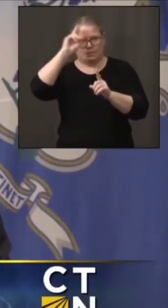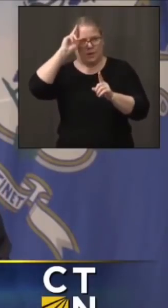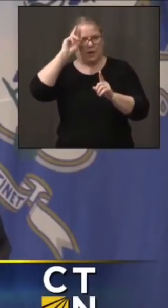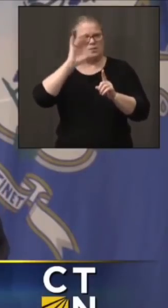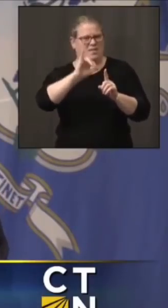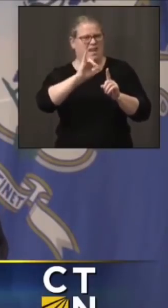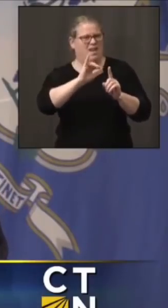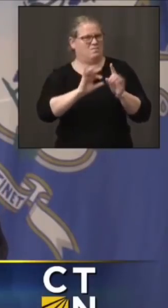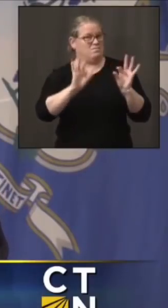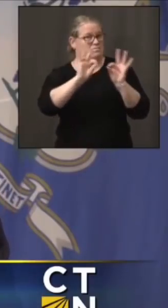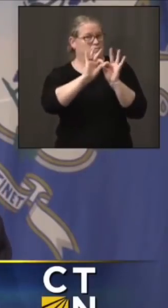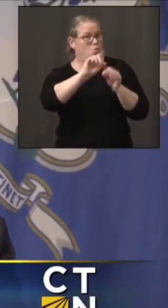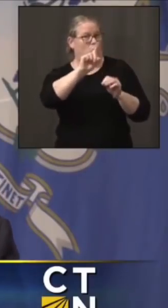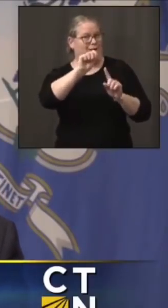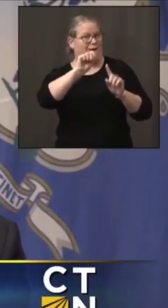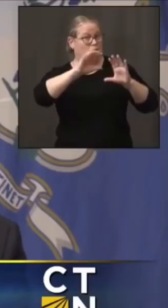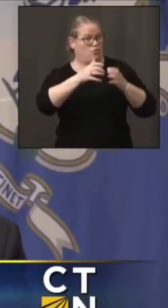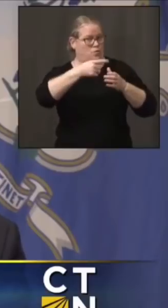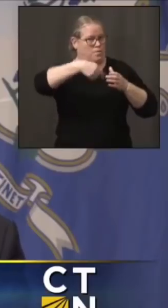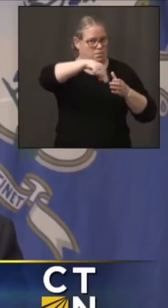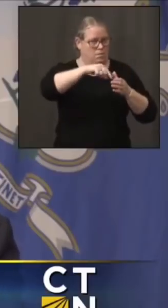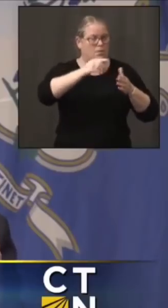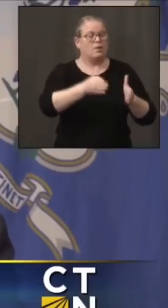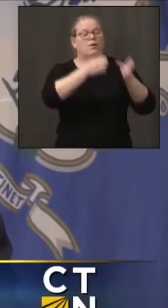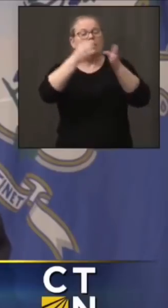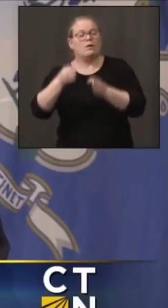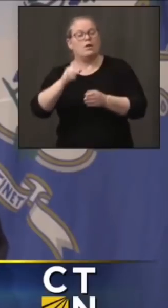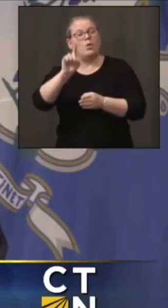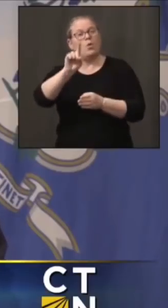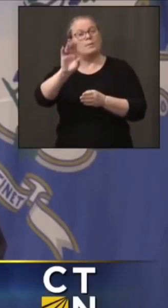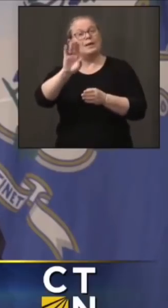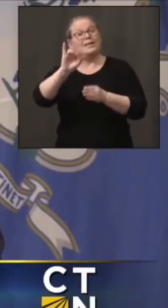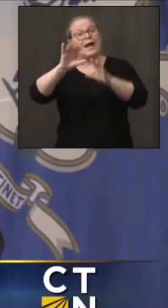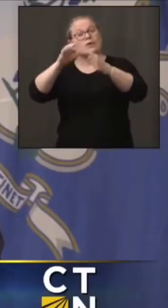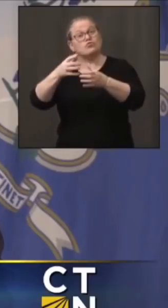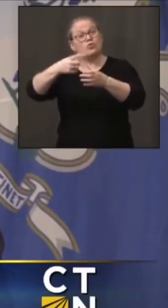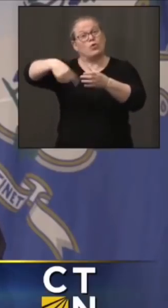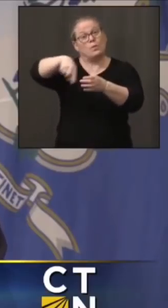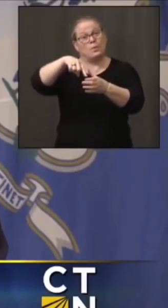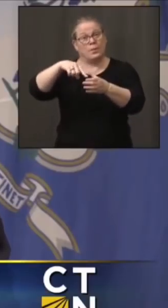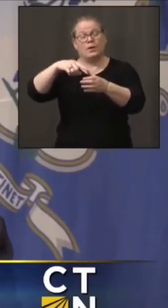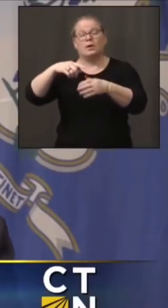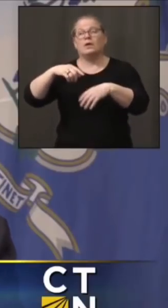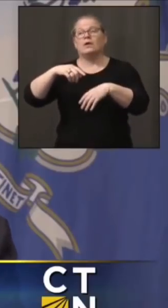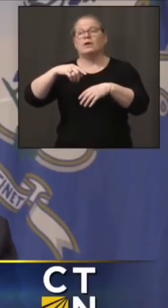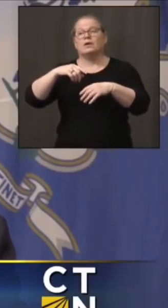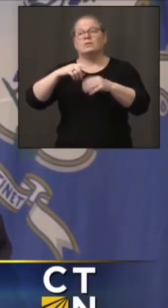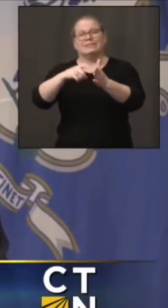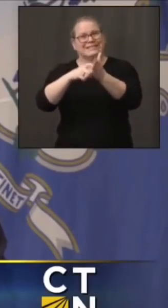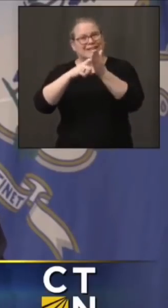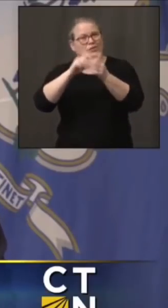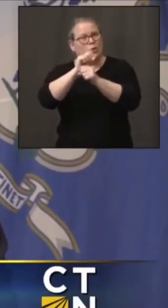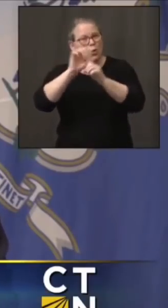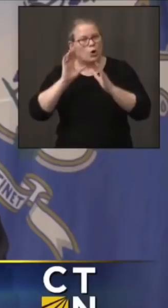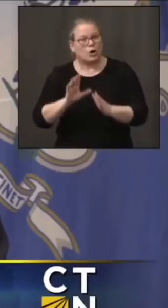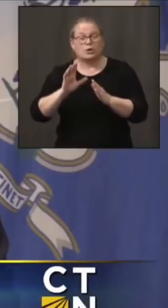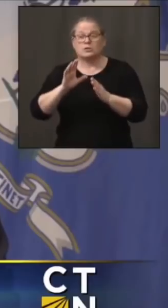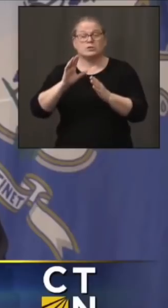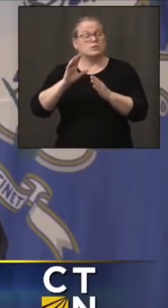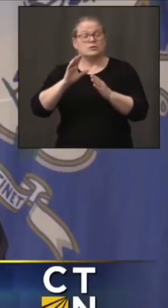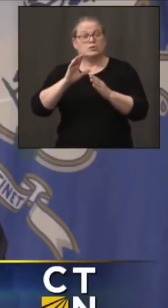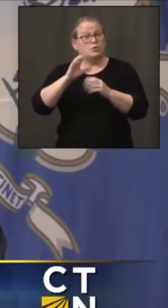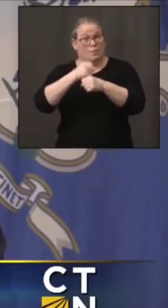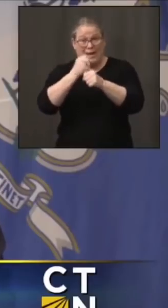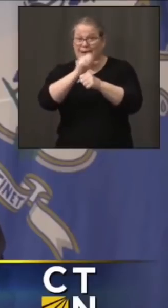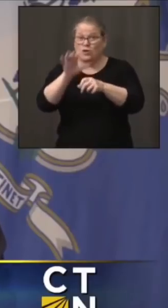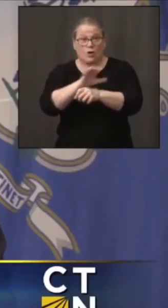those essential workers, as you know, you sign up, it's by appointment, by reservation, you show ID. So we